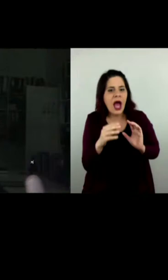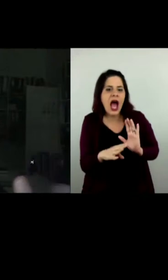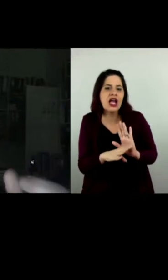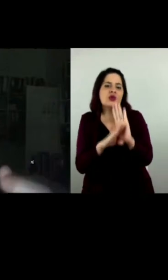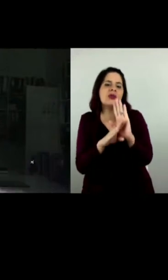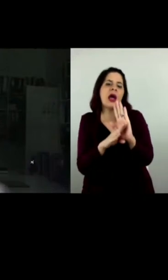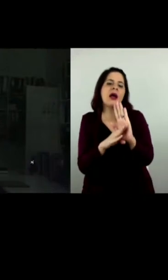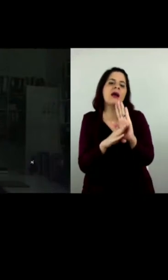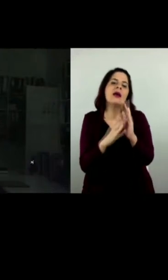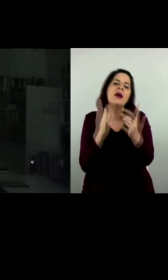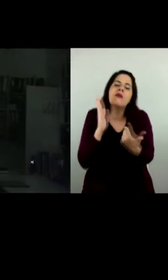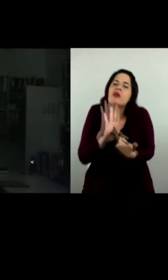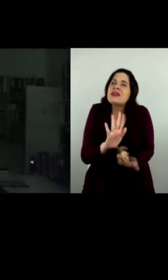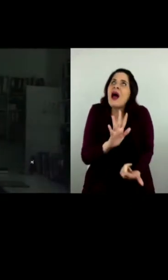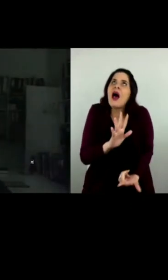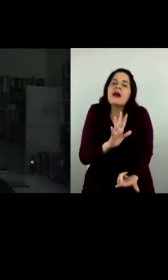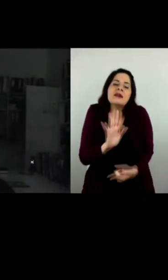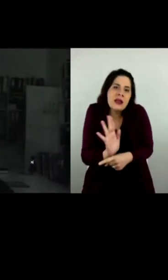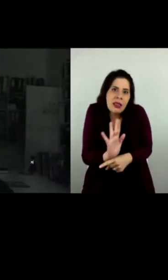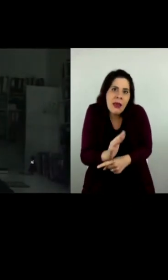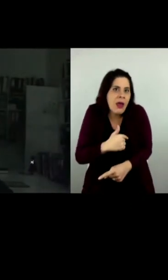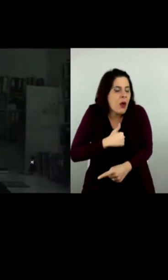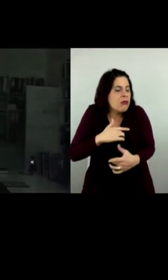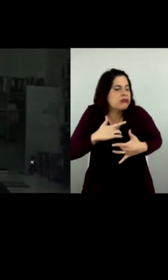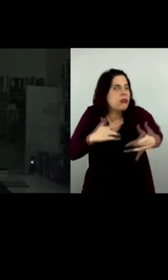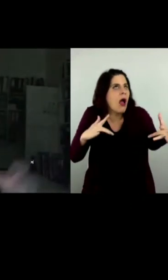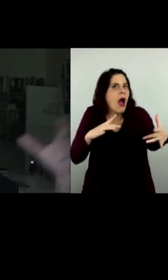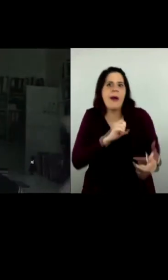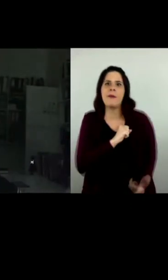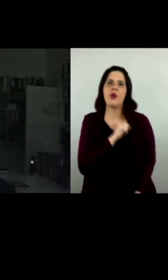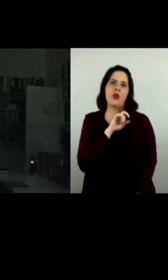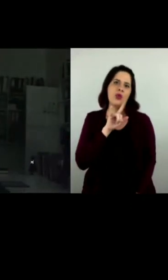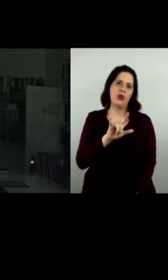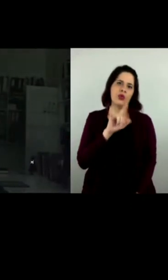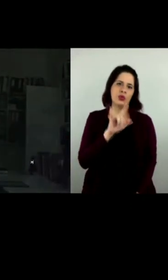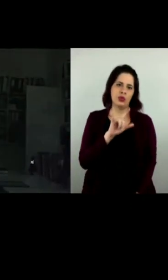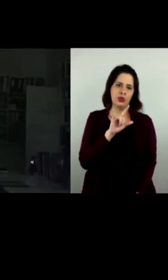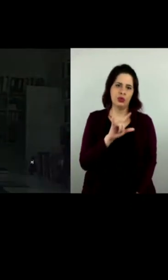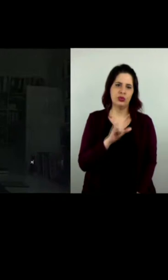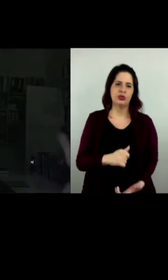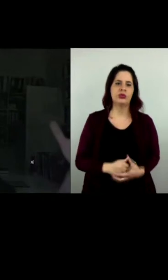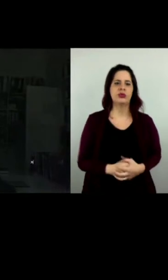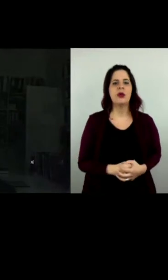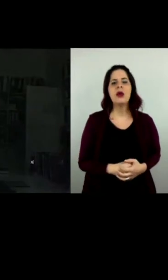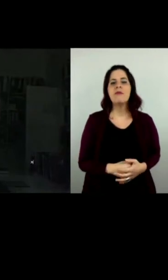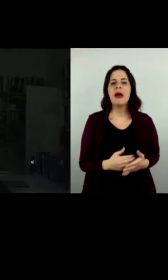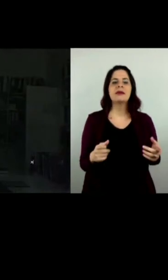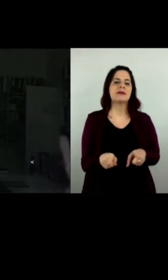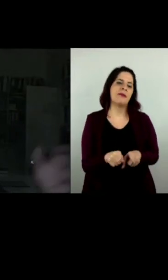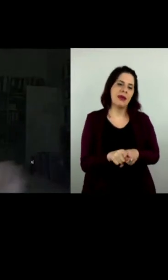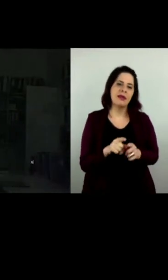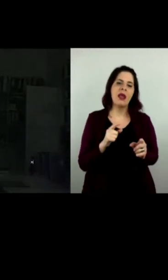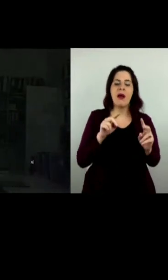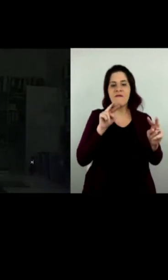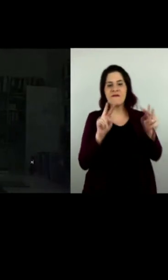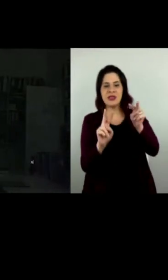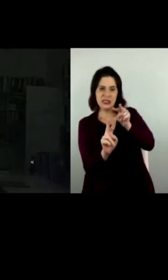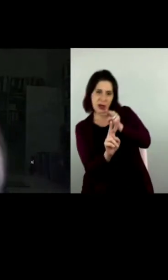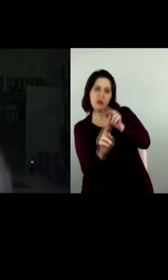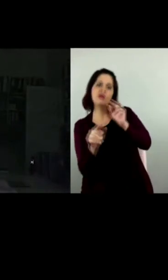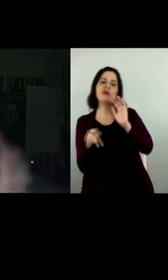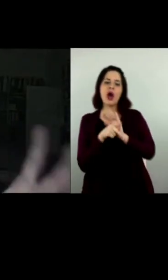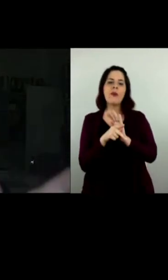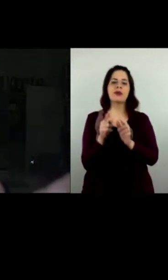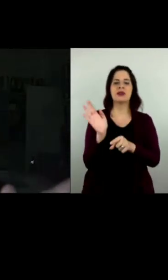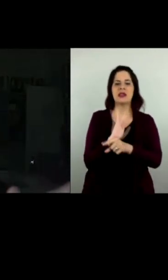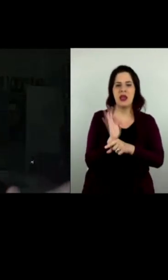of cinema, but also, you know, a global vision of cinema. The Indian cinema was in there.